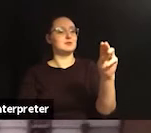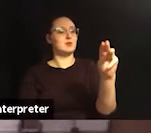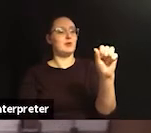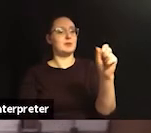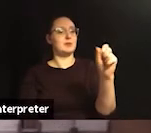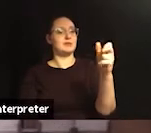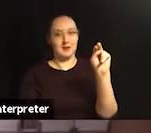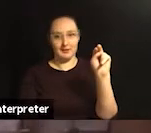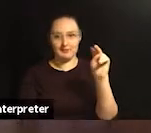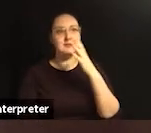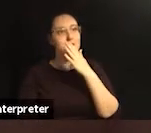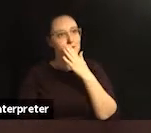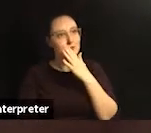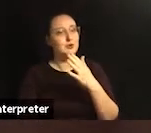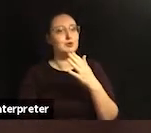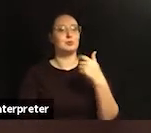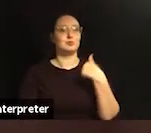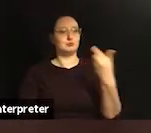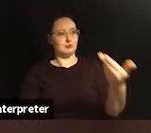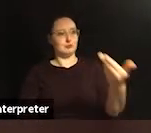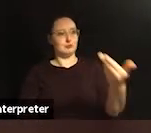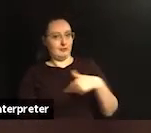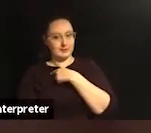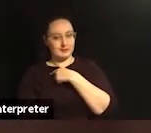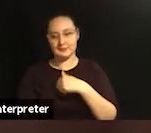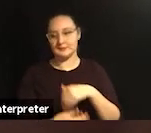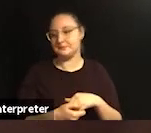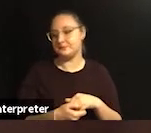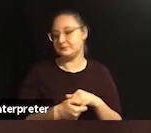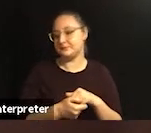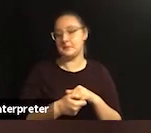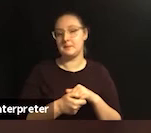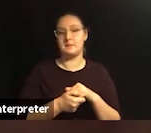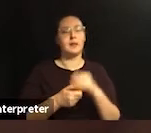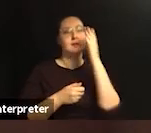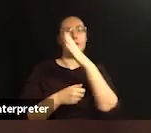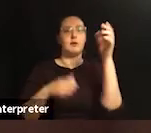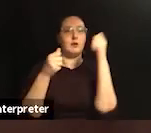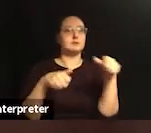possible. Walk in love as Christ loved us and gave himself for us, an offering and sacrifice to God.